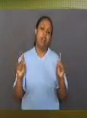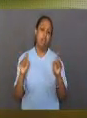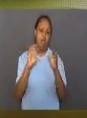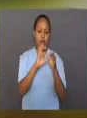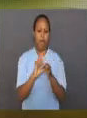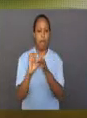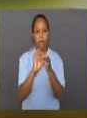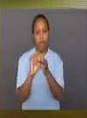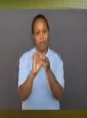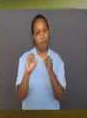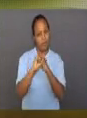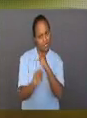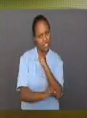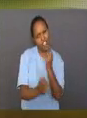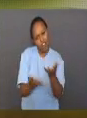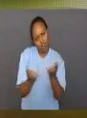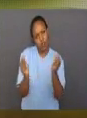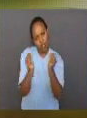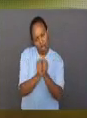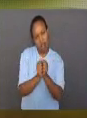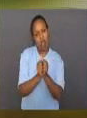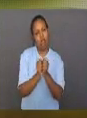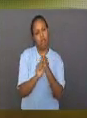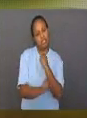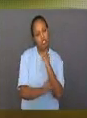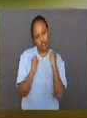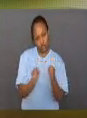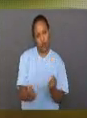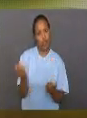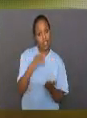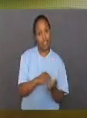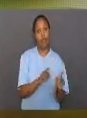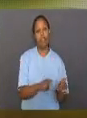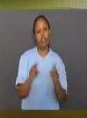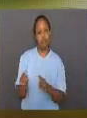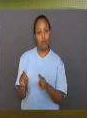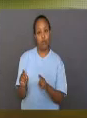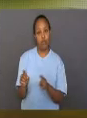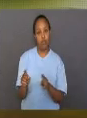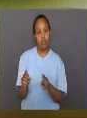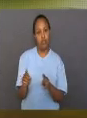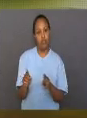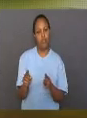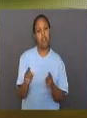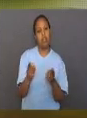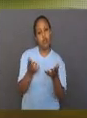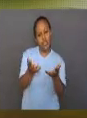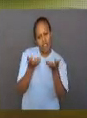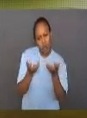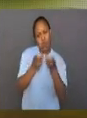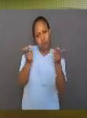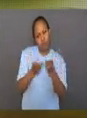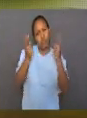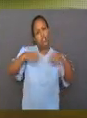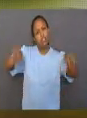with whomever they choose, and they have the right to move and travel